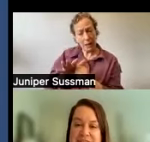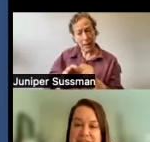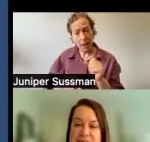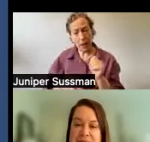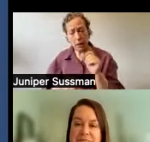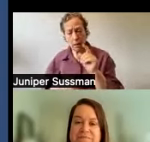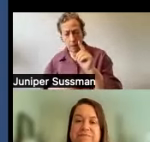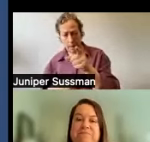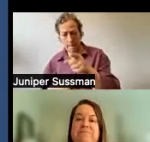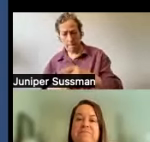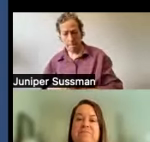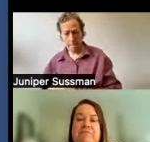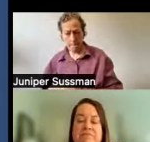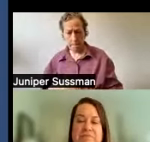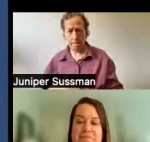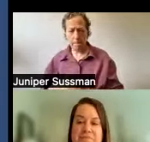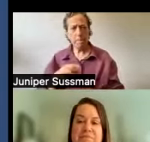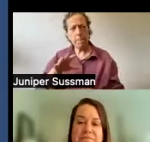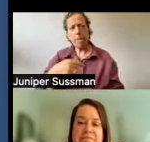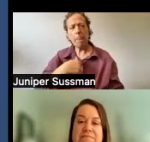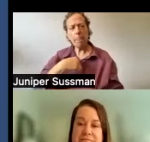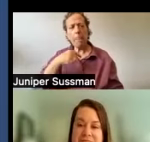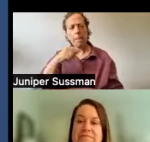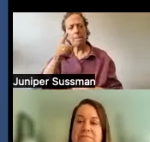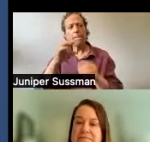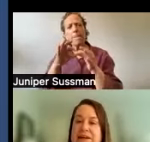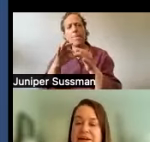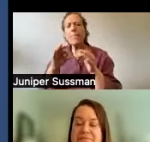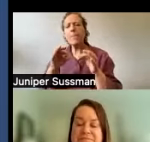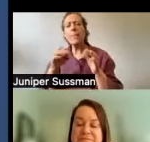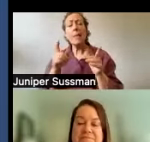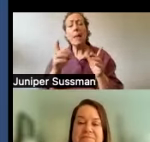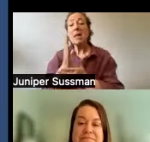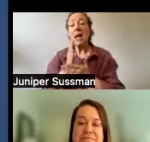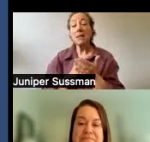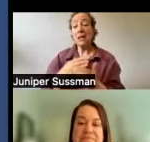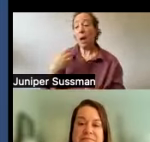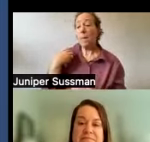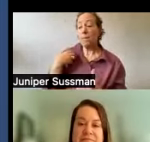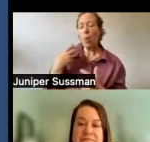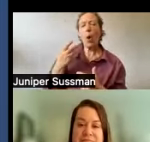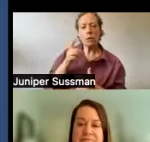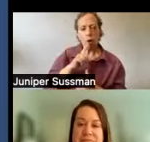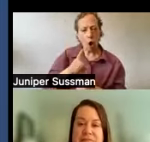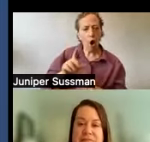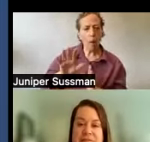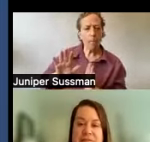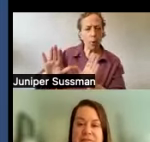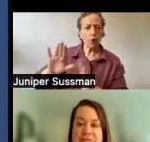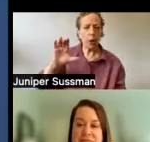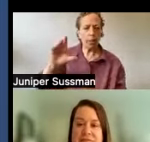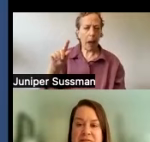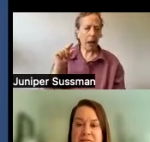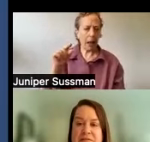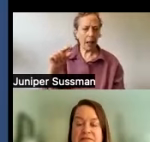of consistent with what I was saying before. I'm starting to see some pushback from it, but I think generally speaking, we're moving in the